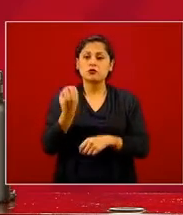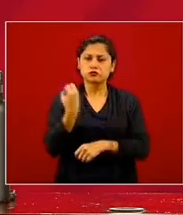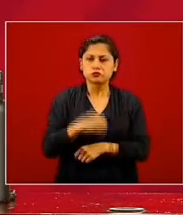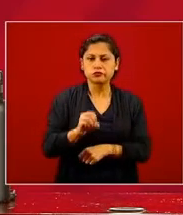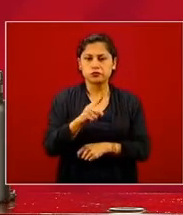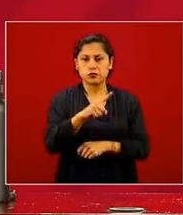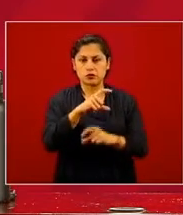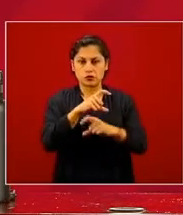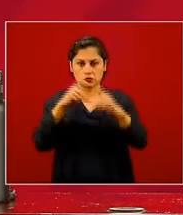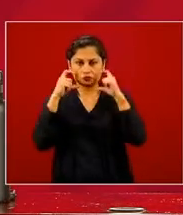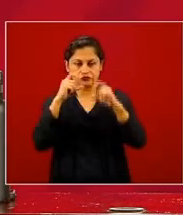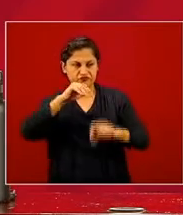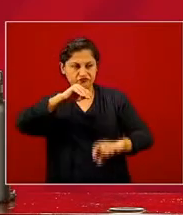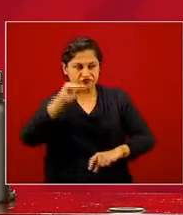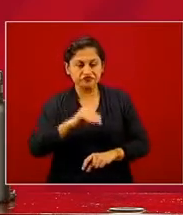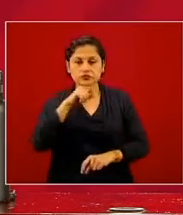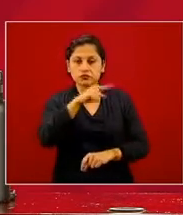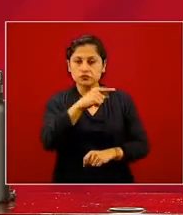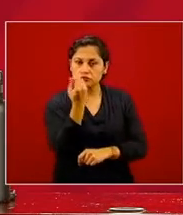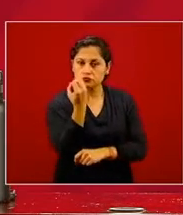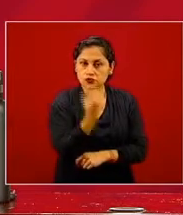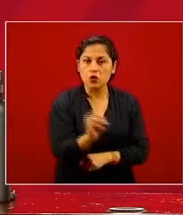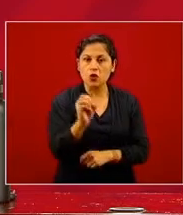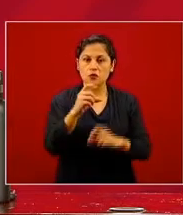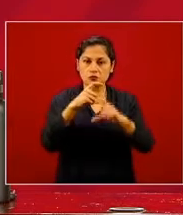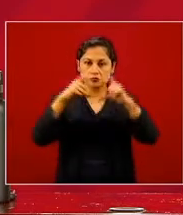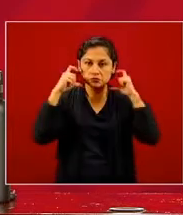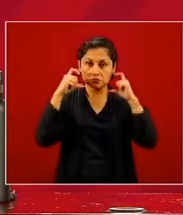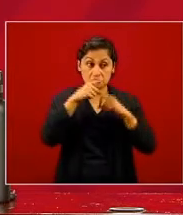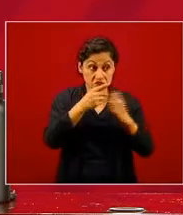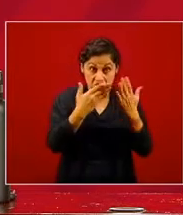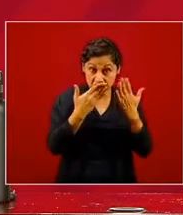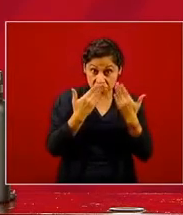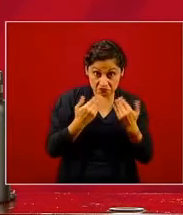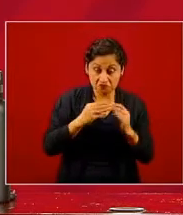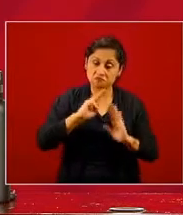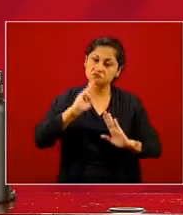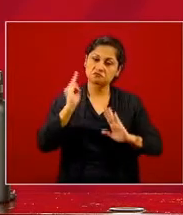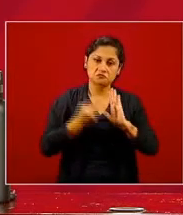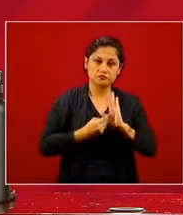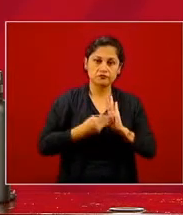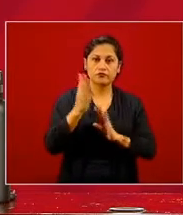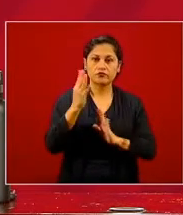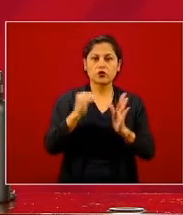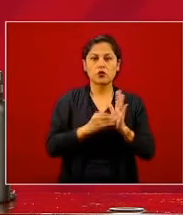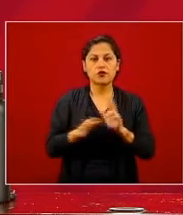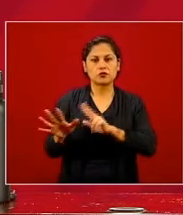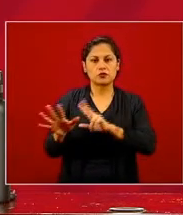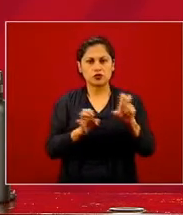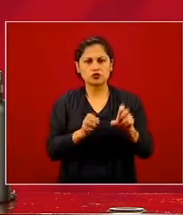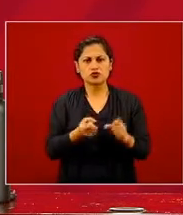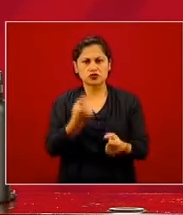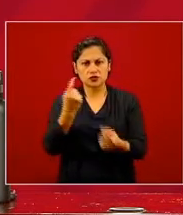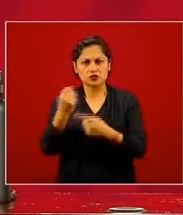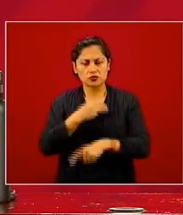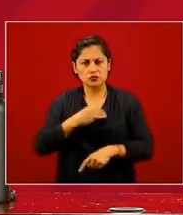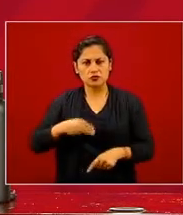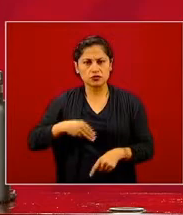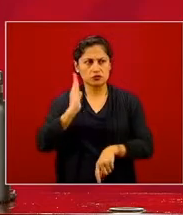where they started trying to force people